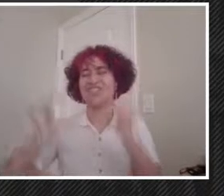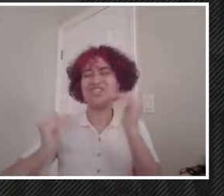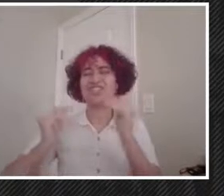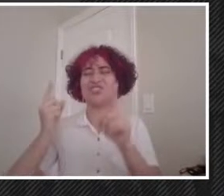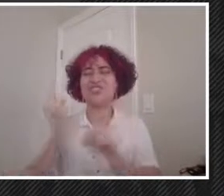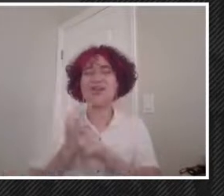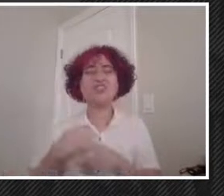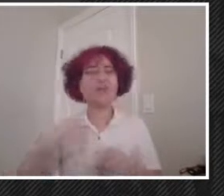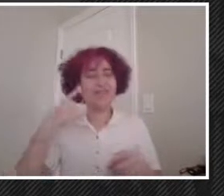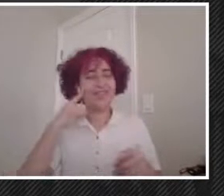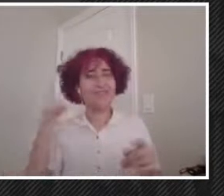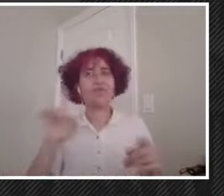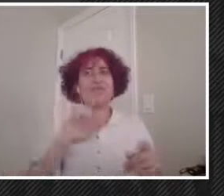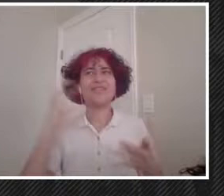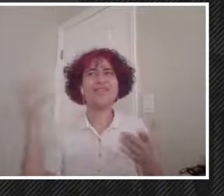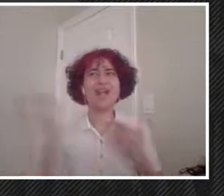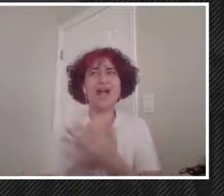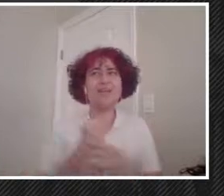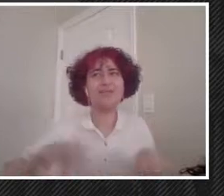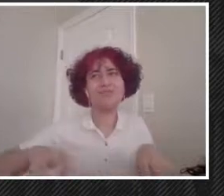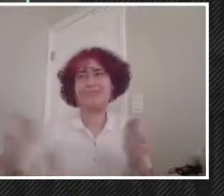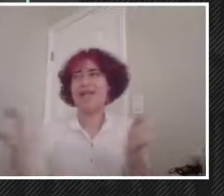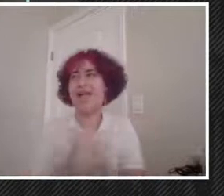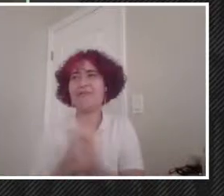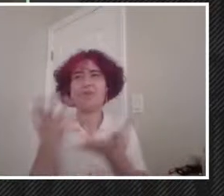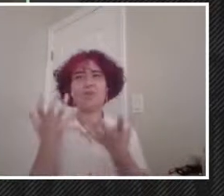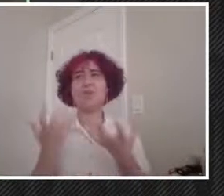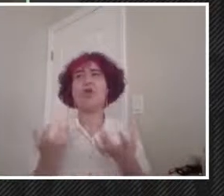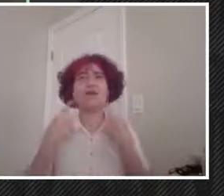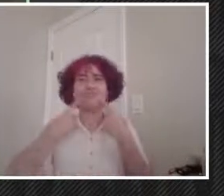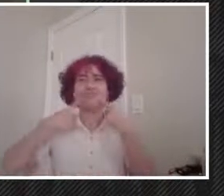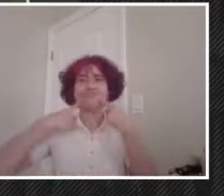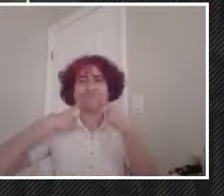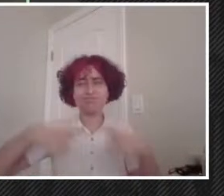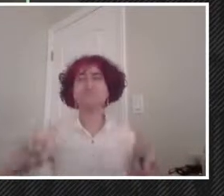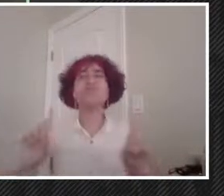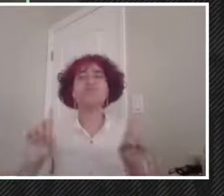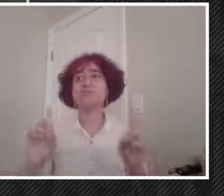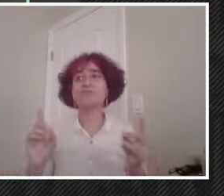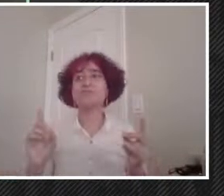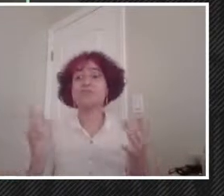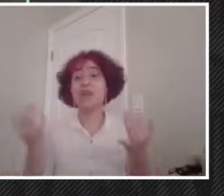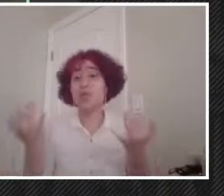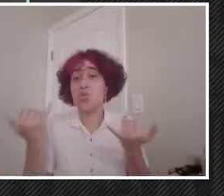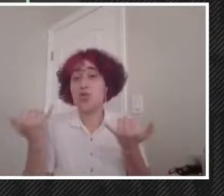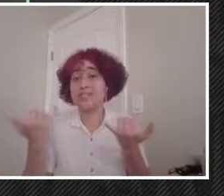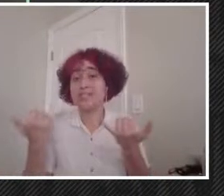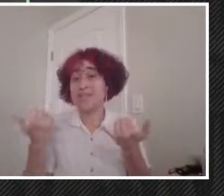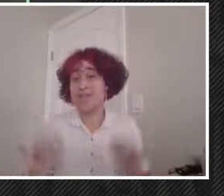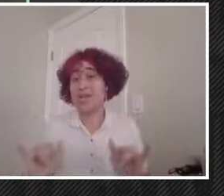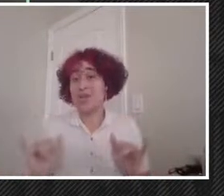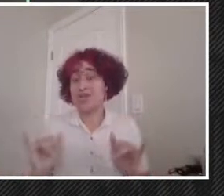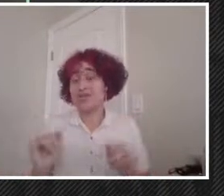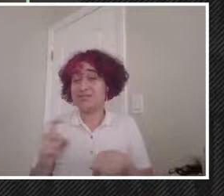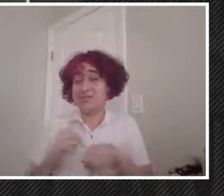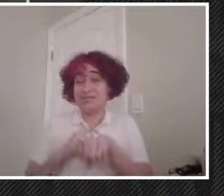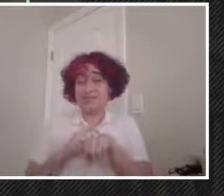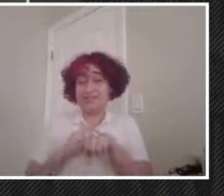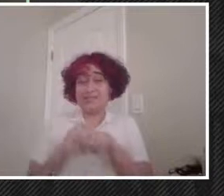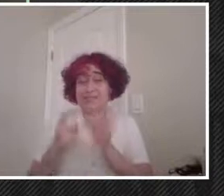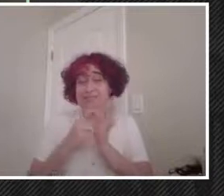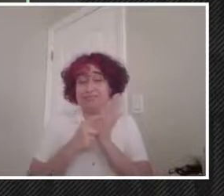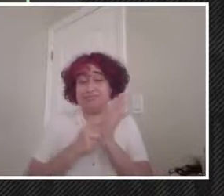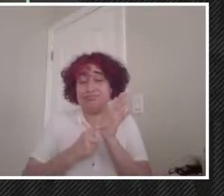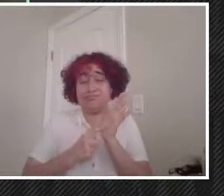was spoken about from Tanika and we're still scratching the surface, right? Everything that we